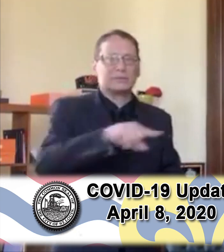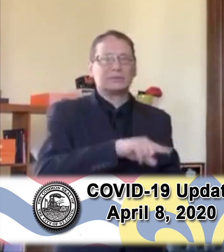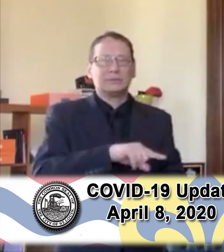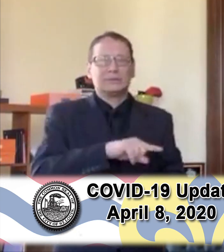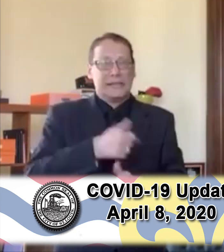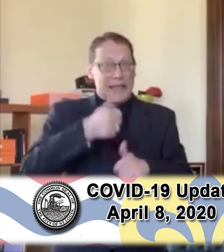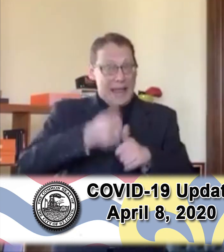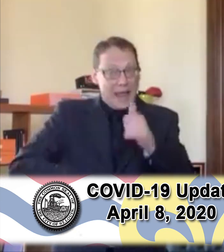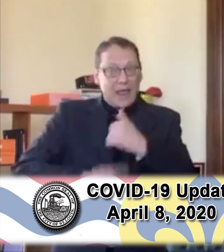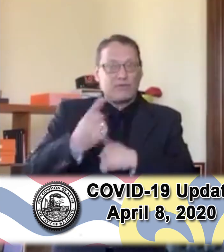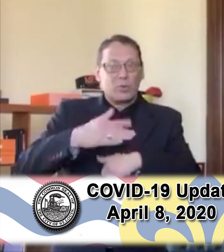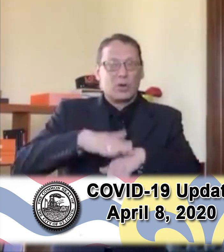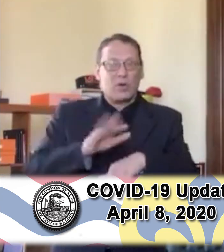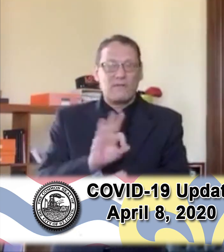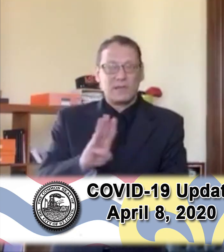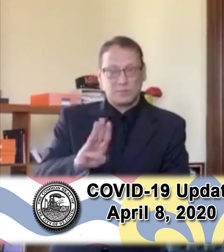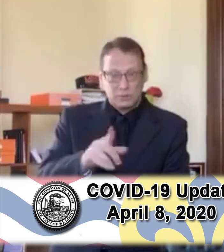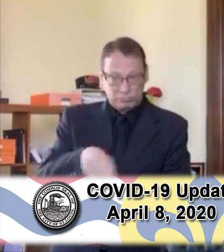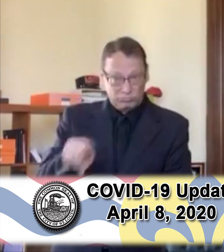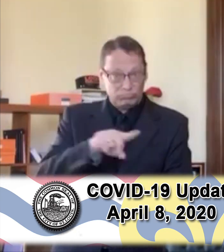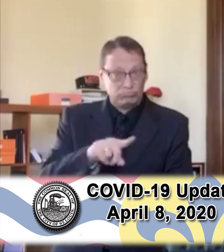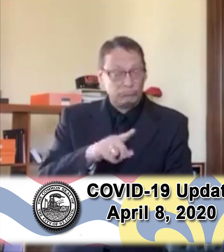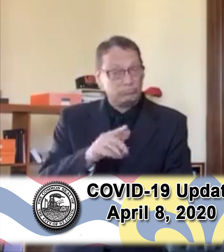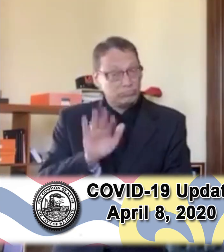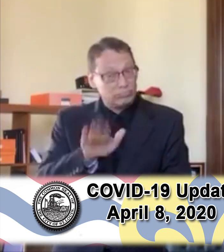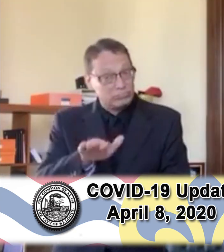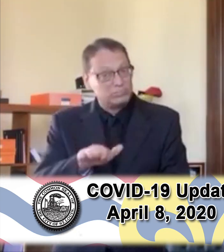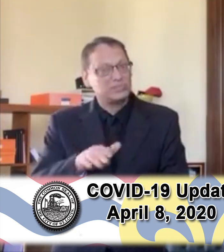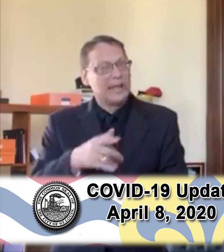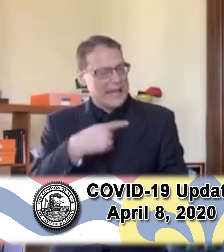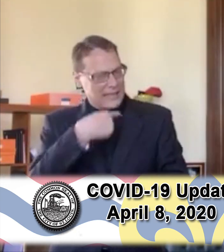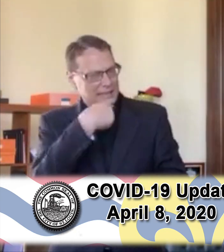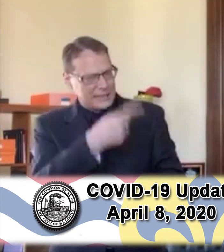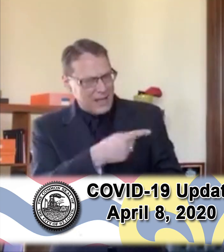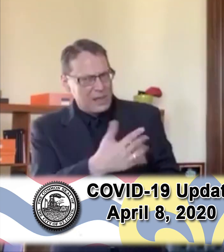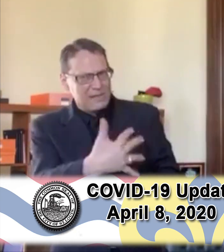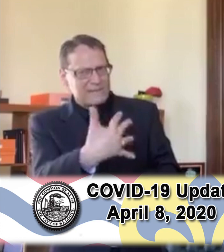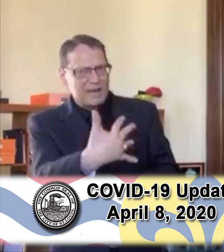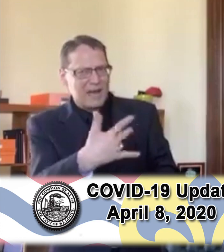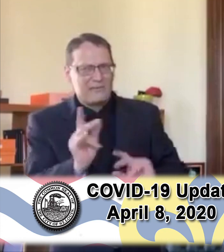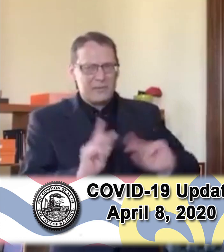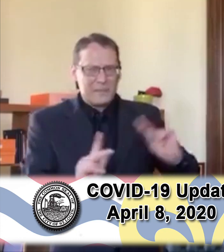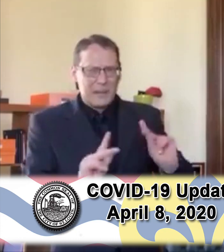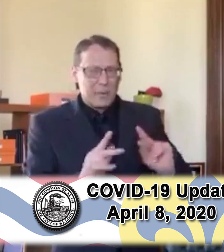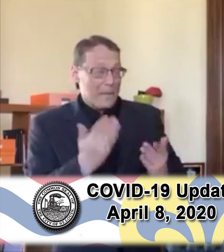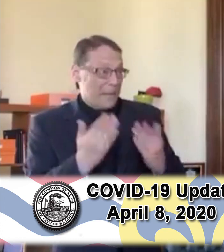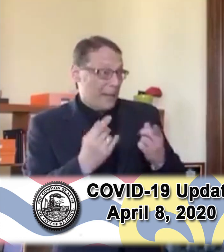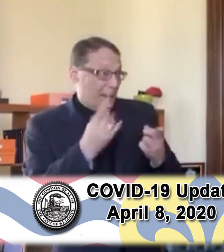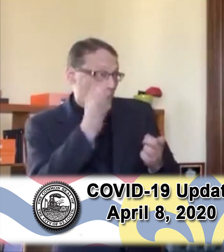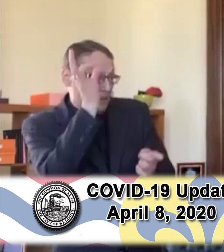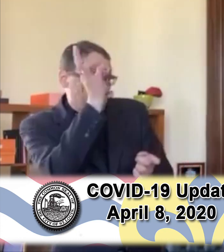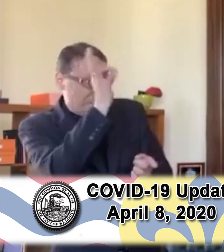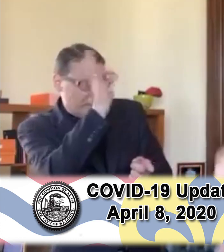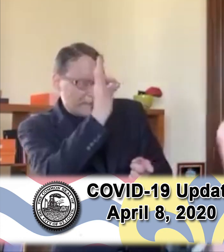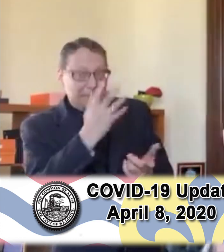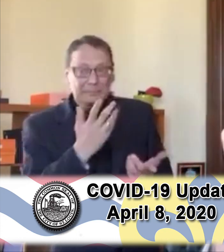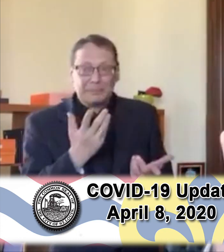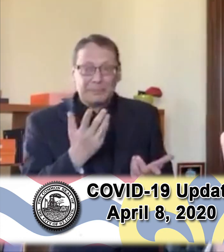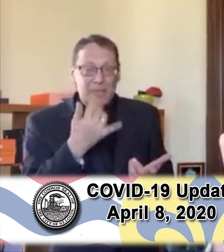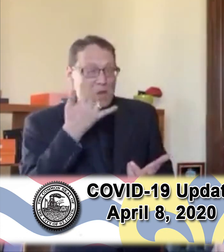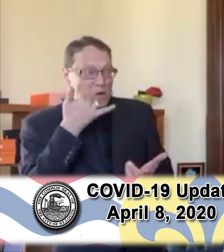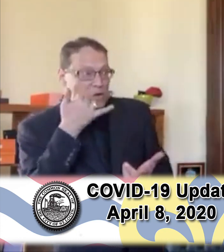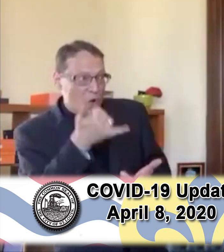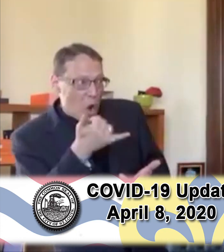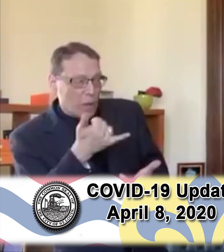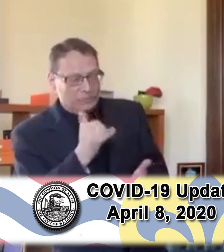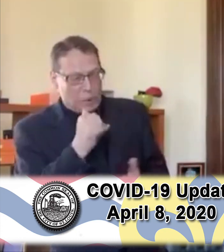Facebook today who understands this, go out and tell 5 people who maybe don't know. Call them up on the